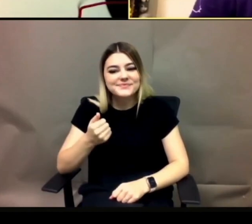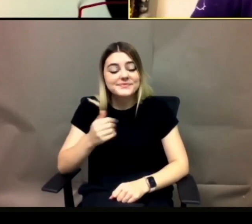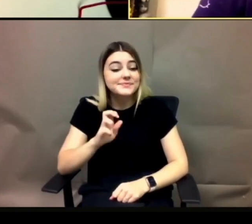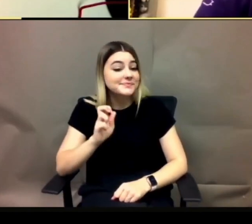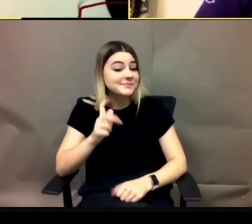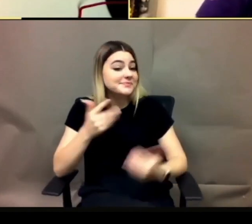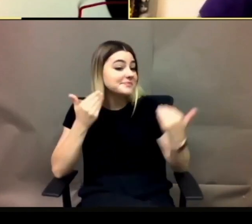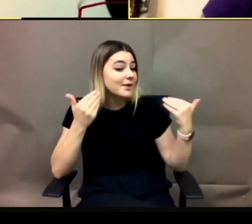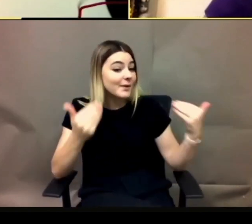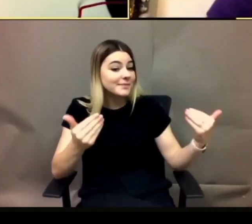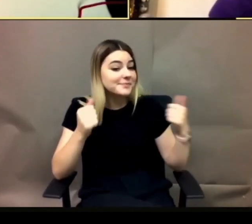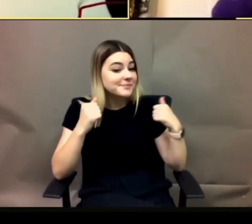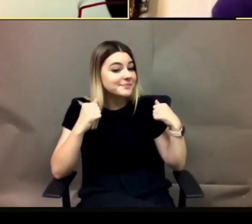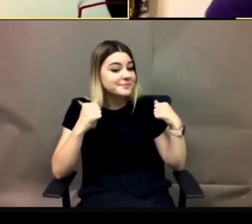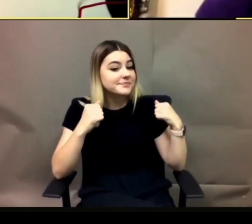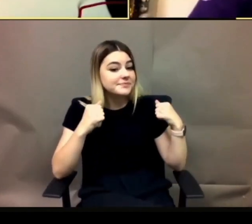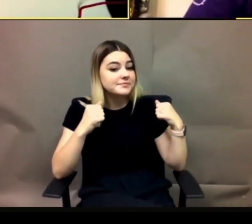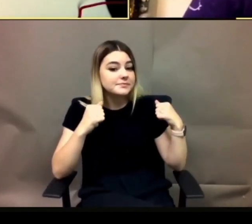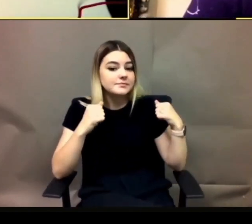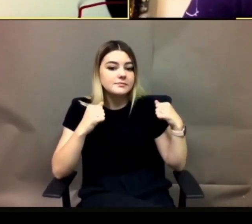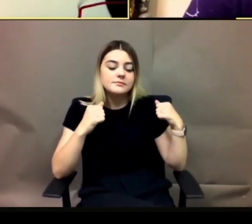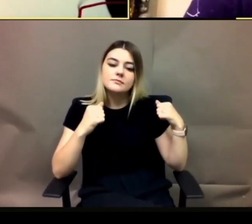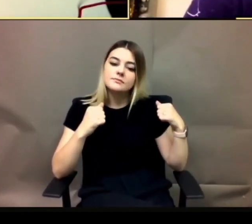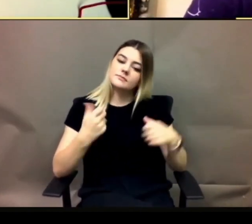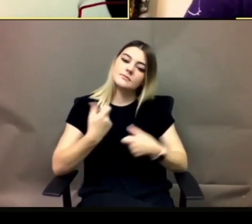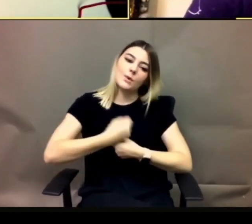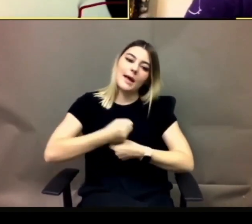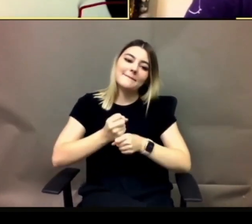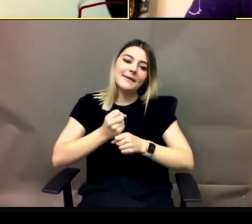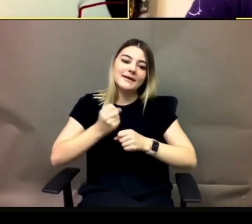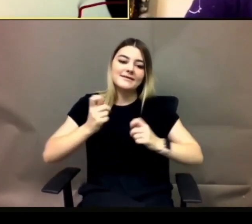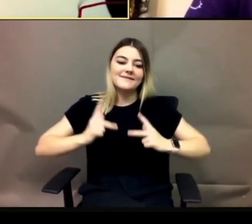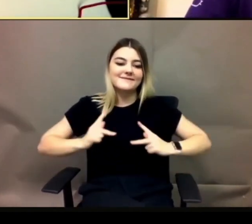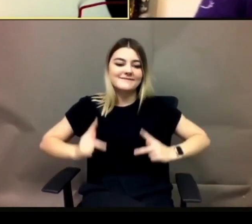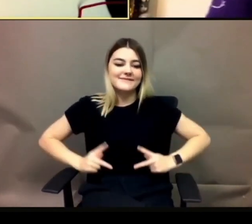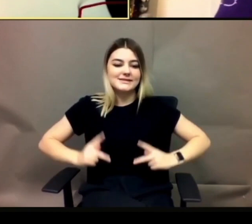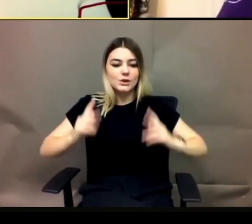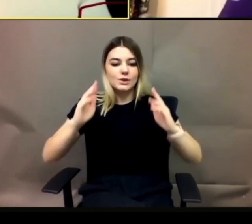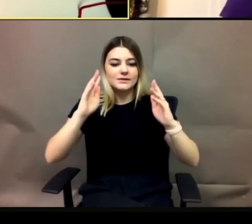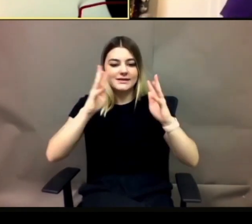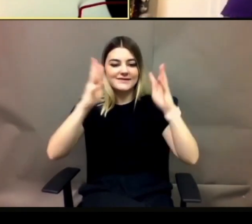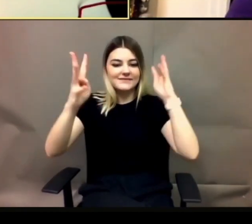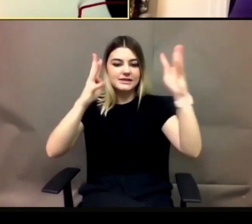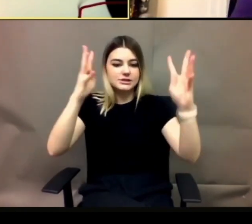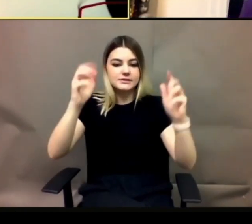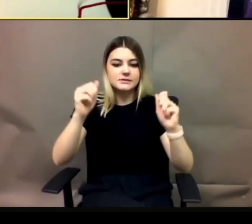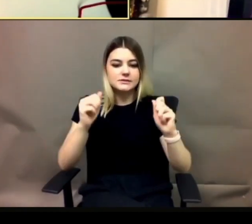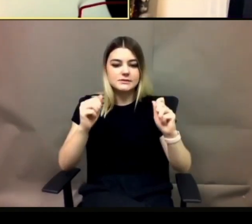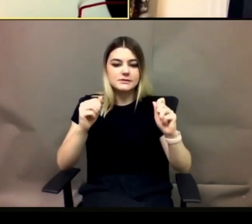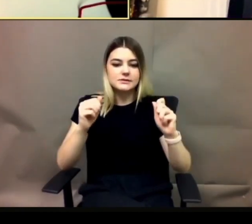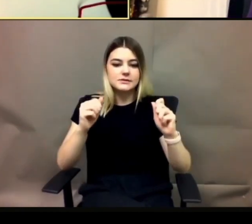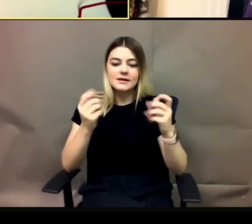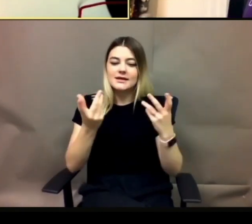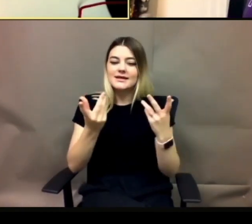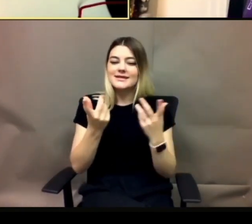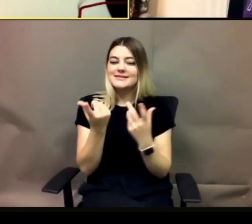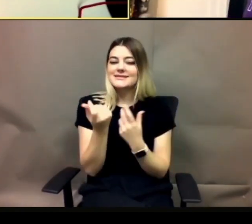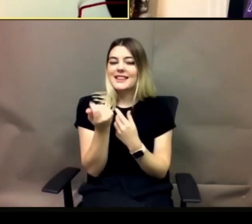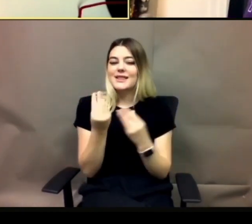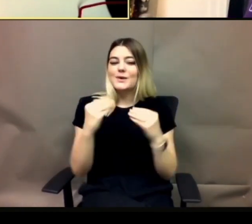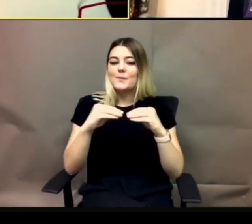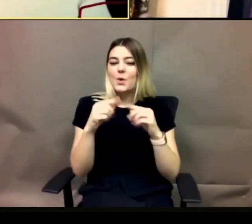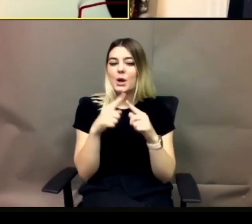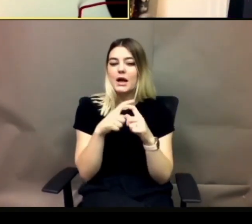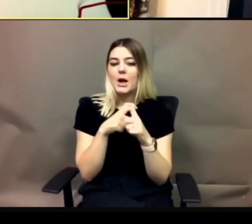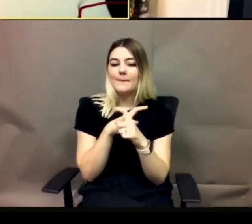go for it. And then I'll be Well, setting I made a next one physical here. invention. So and it is getting a little more complicated, but I was going to do